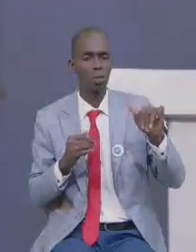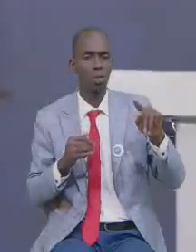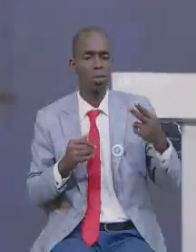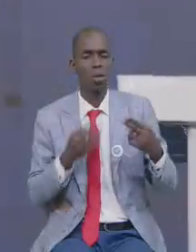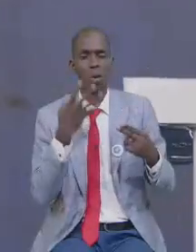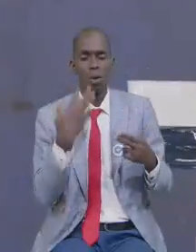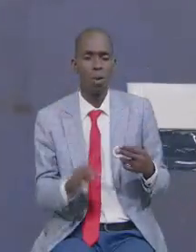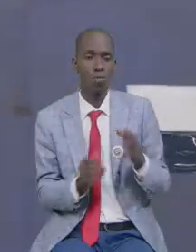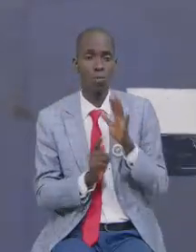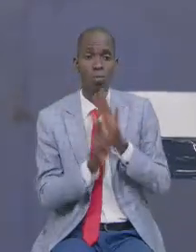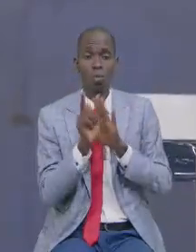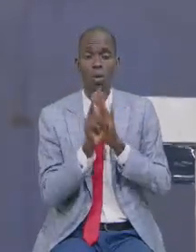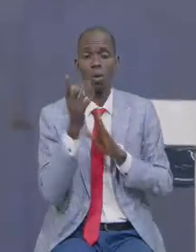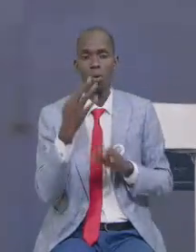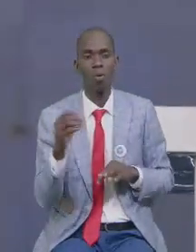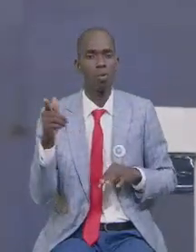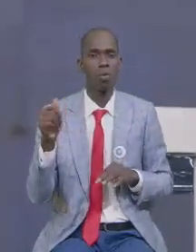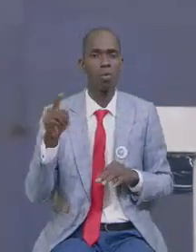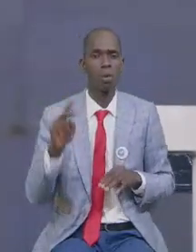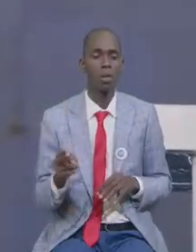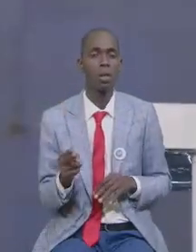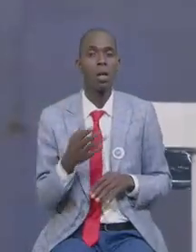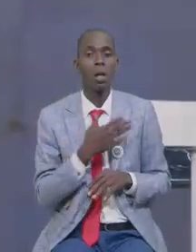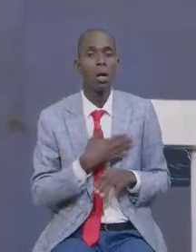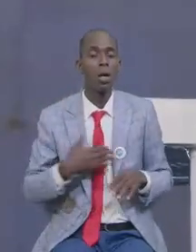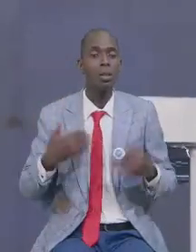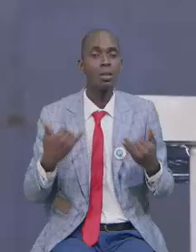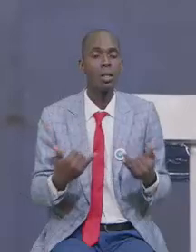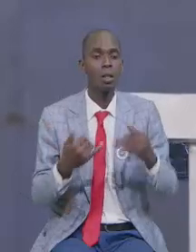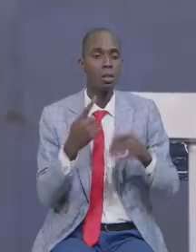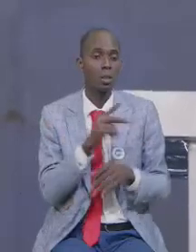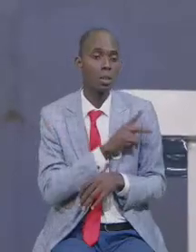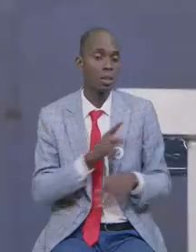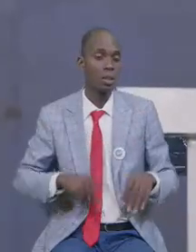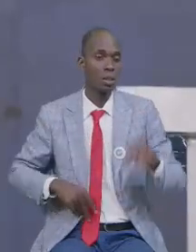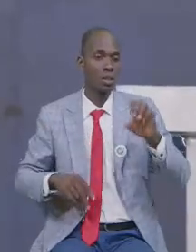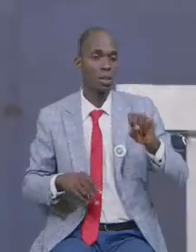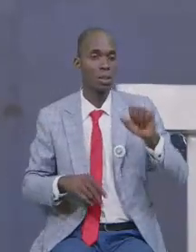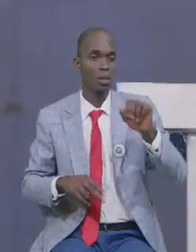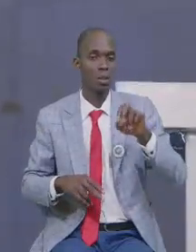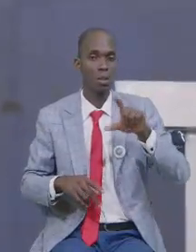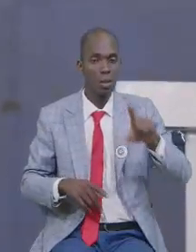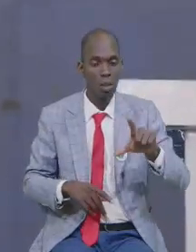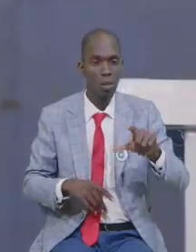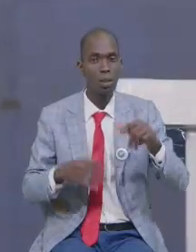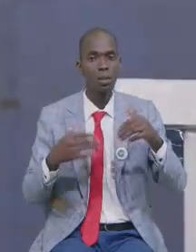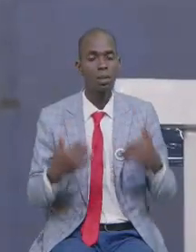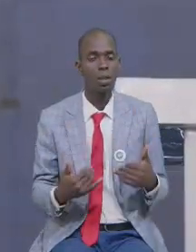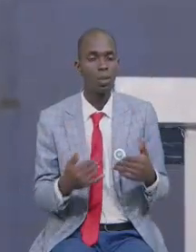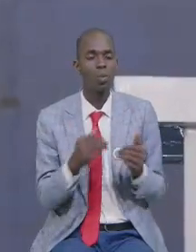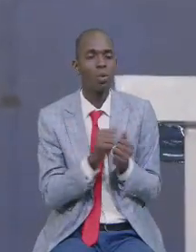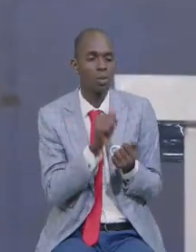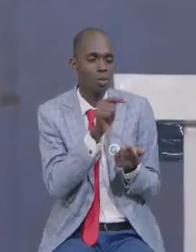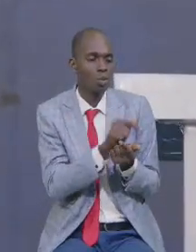And Saul, the king, with a kind of deformed K of the